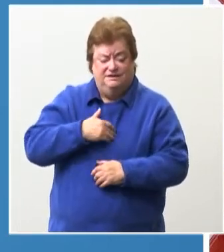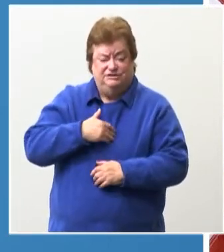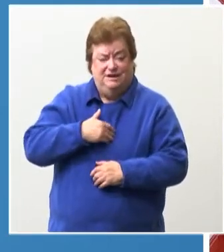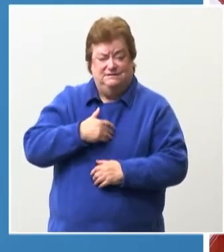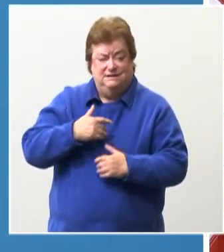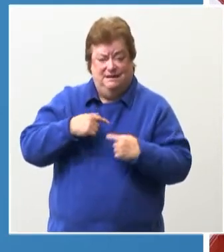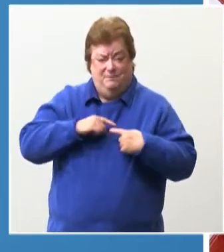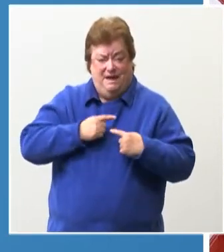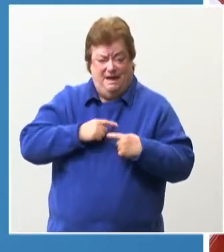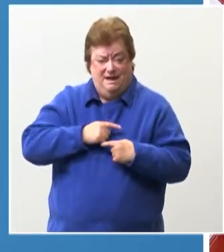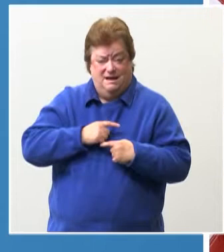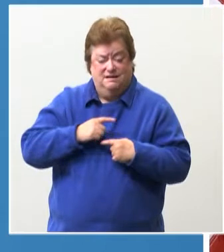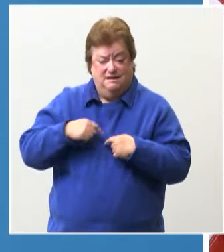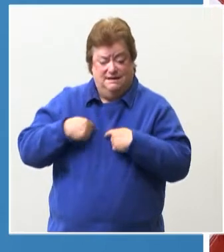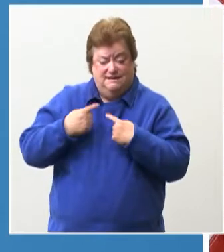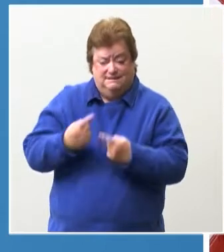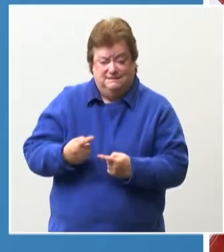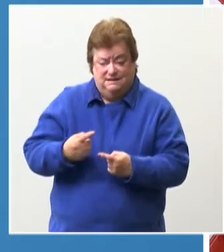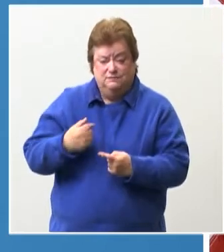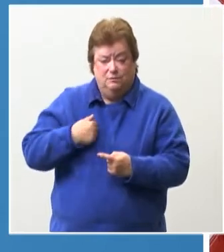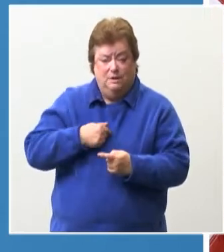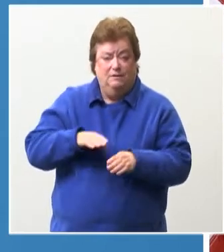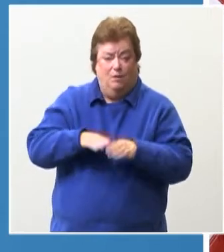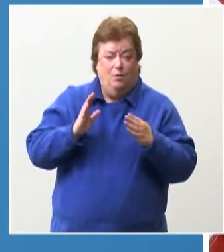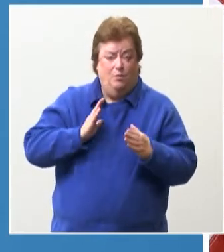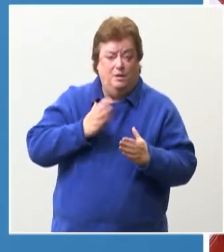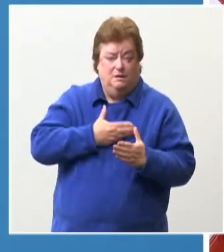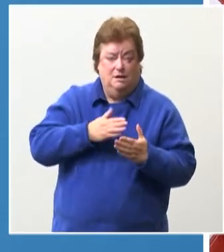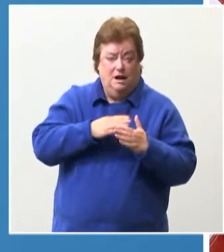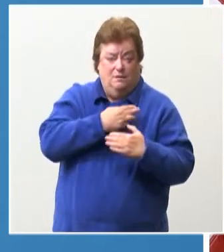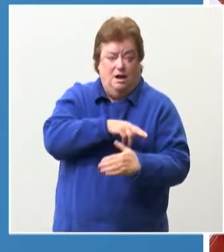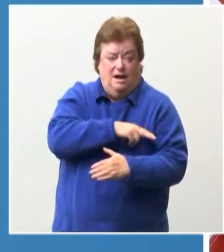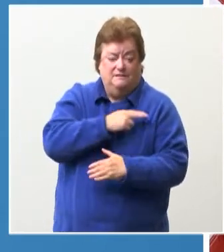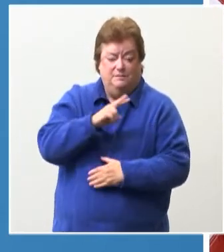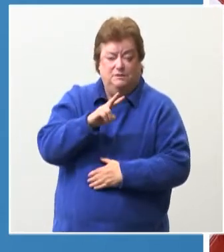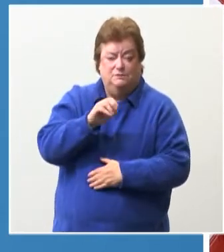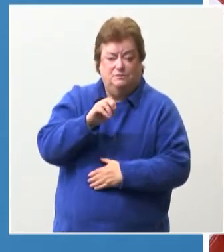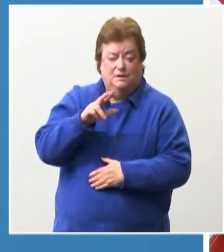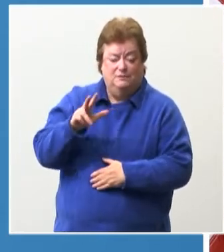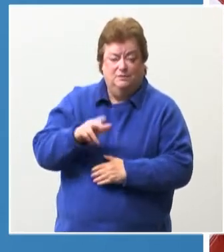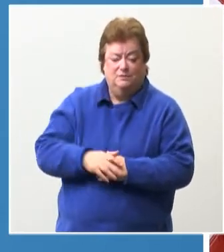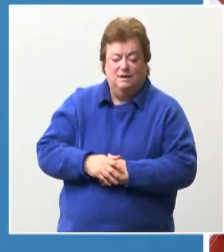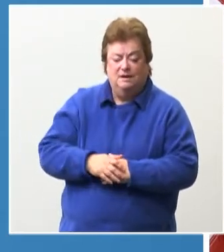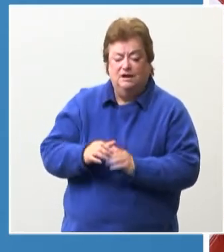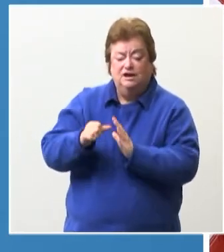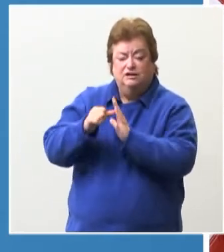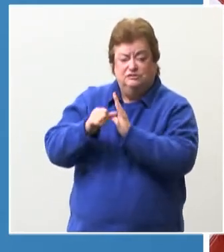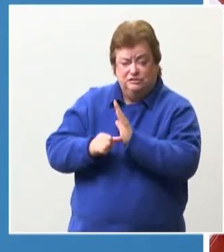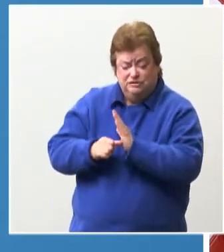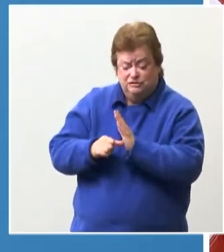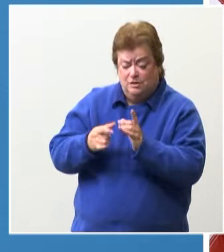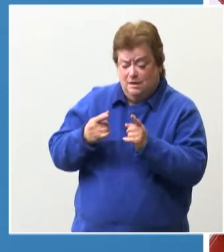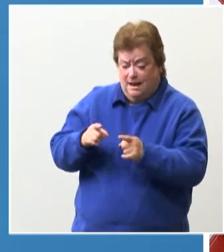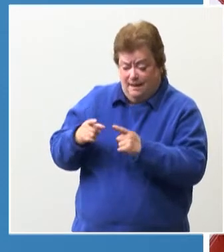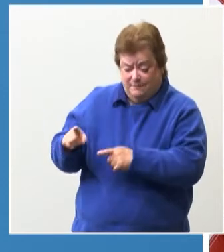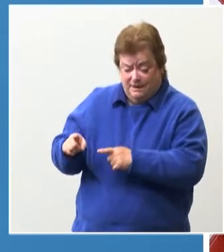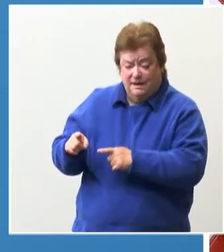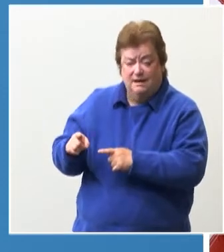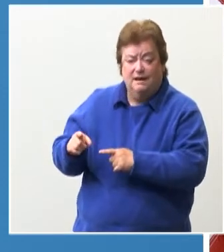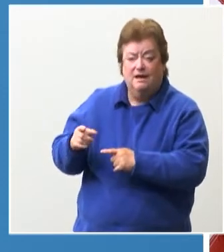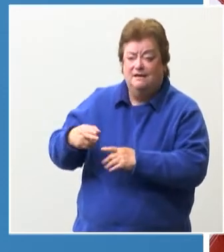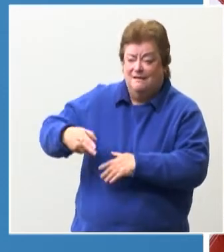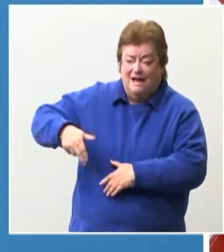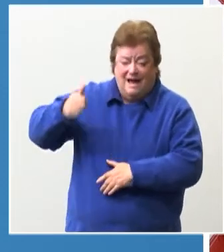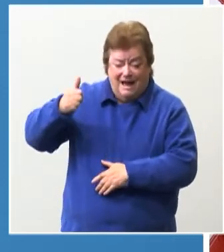since it opened its doors in 2003. Our surgical cases have been the highest we've seen in years. Every